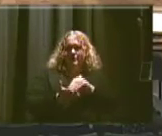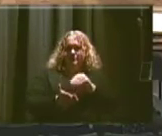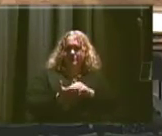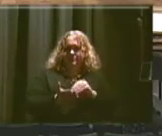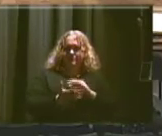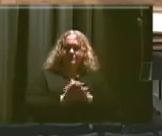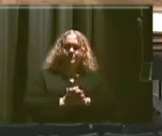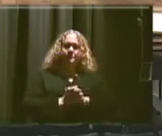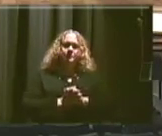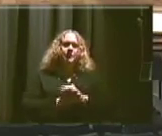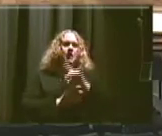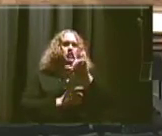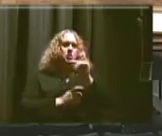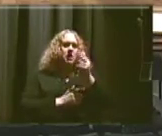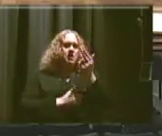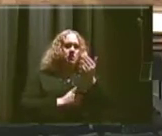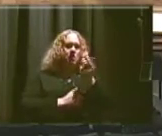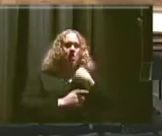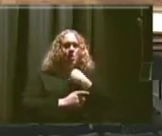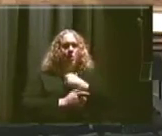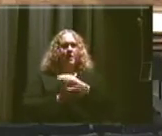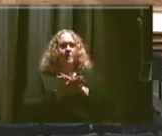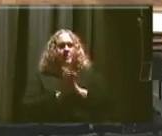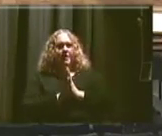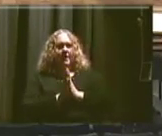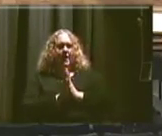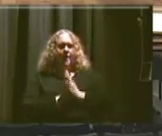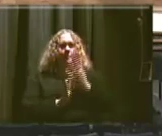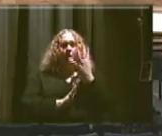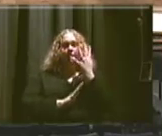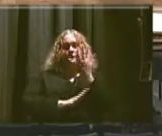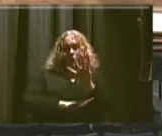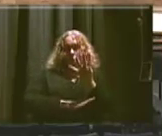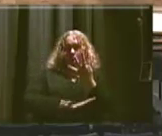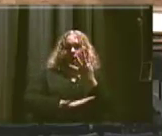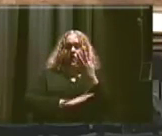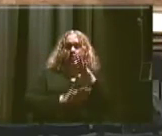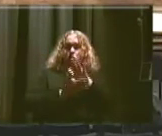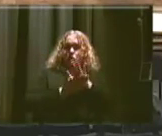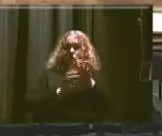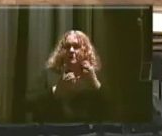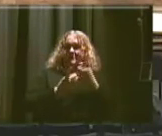In 2013, we became one of four school districts in Kentucky